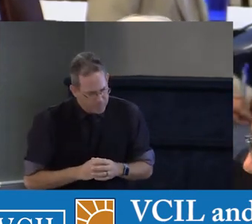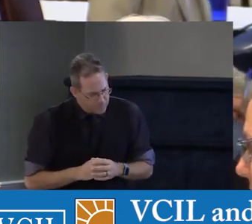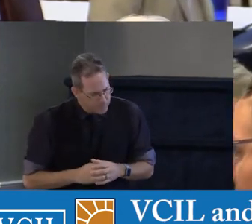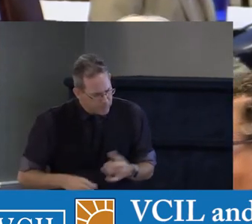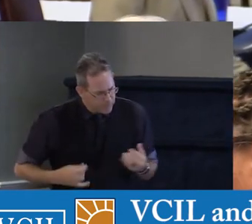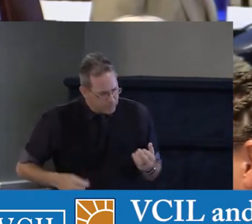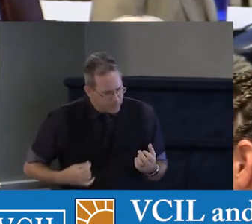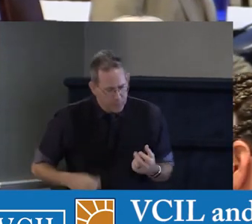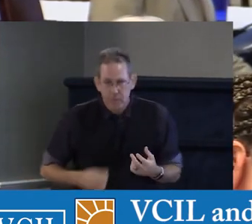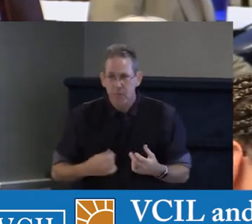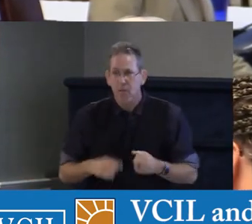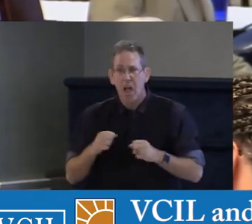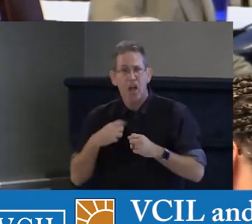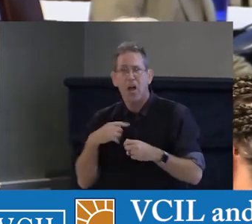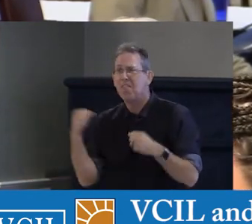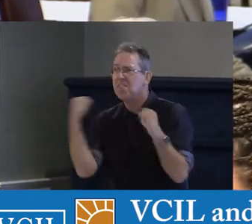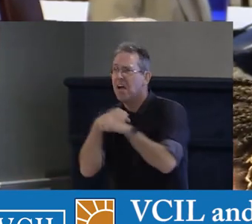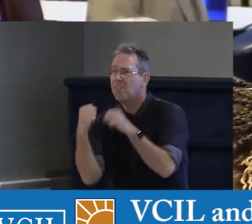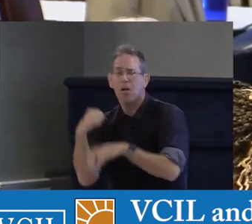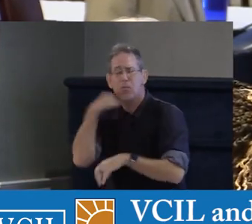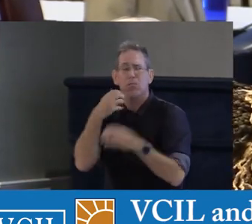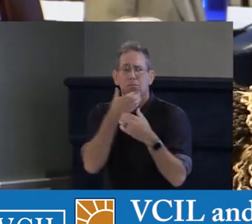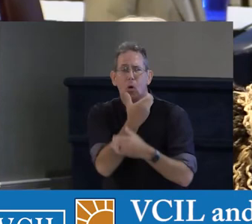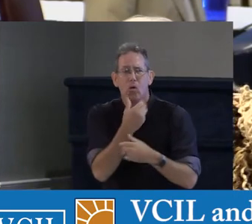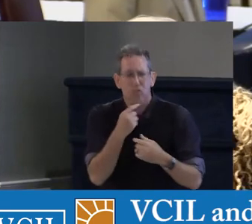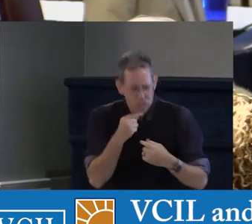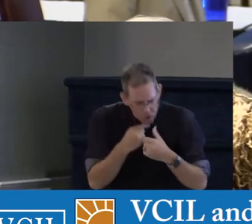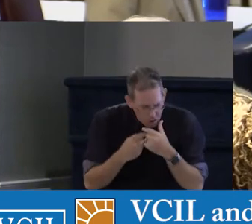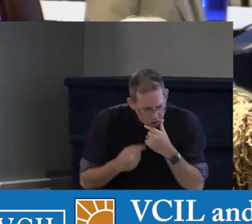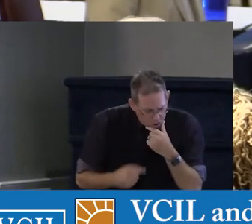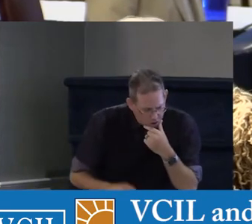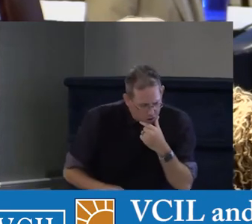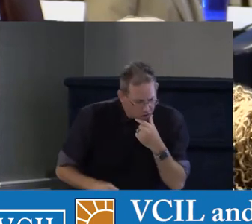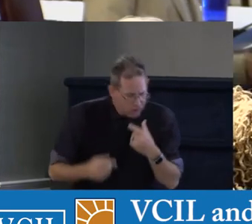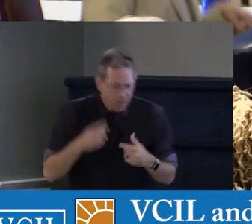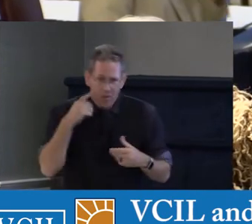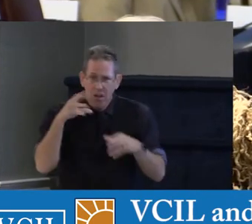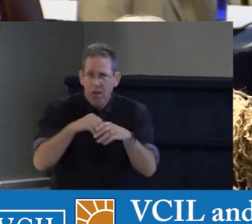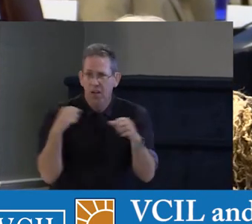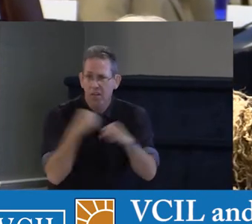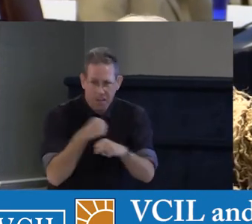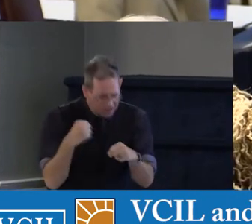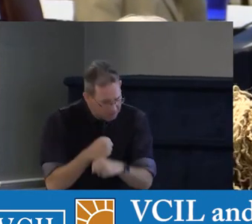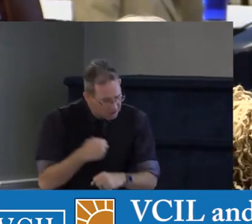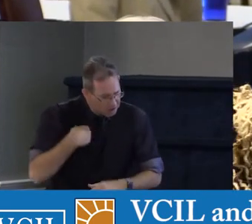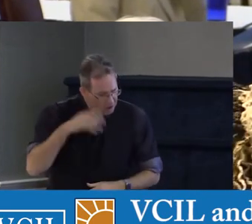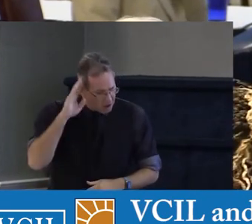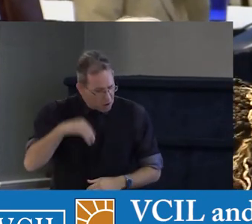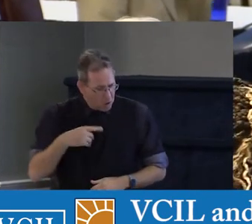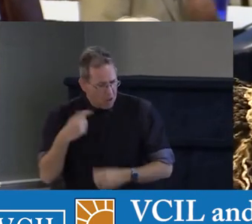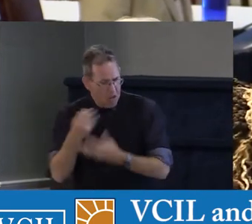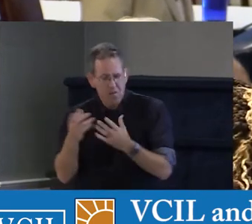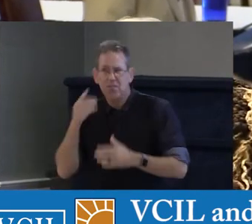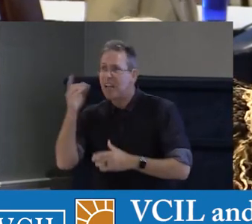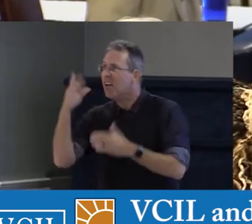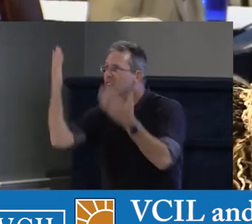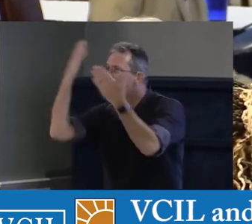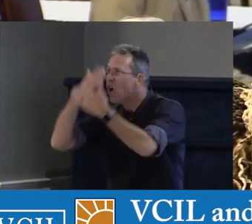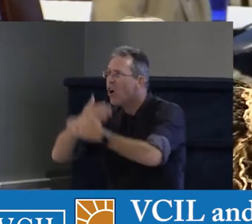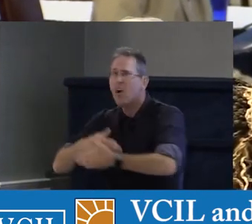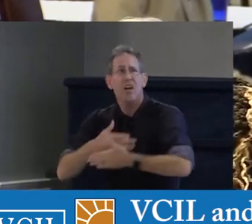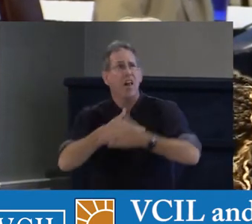I could get a broken jaw from being in a fight. I know it's evening when day turns to